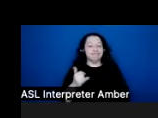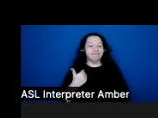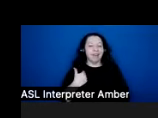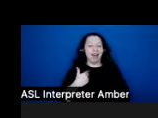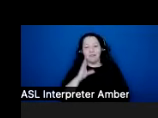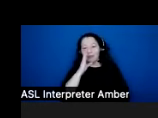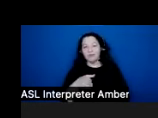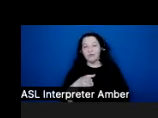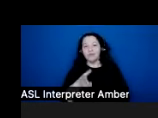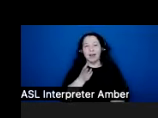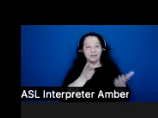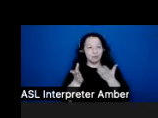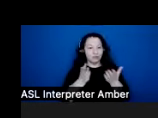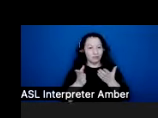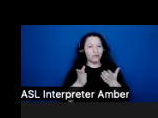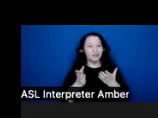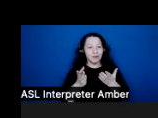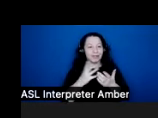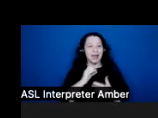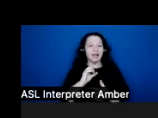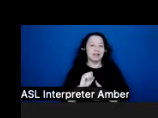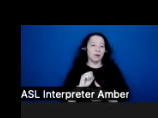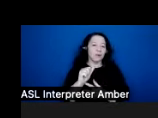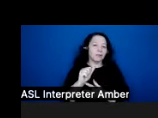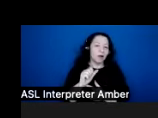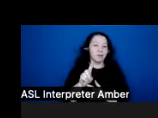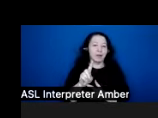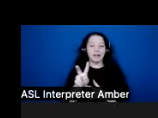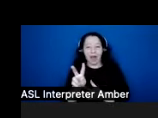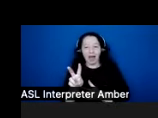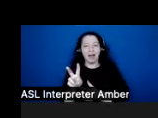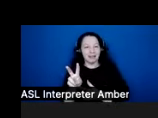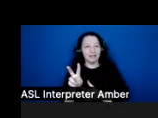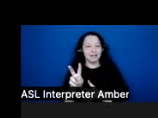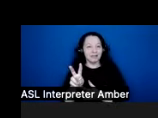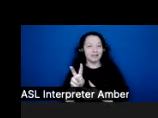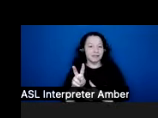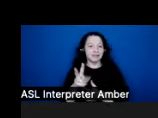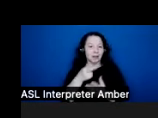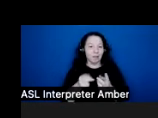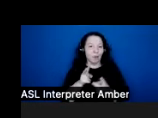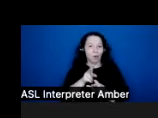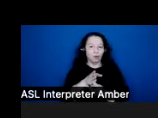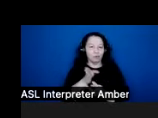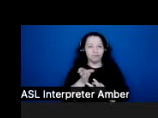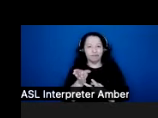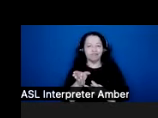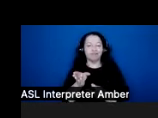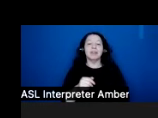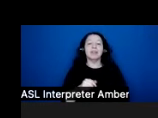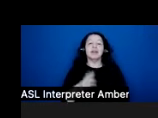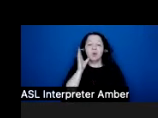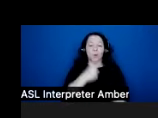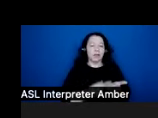service in sexual assault and domestic violence. So we're going to talk about policies